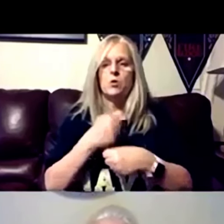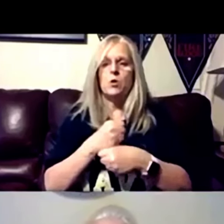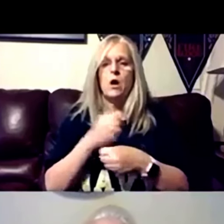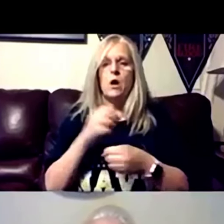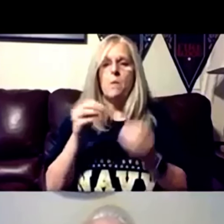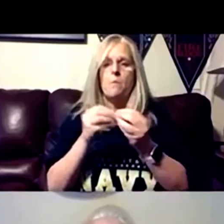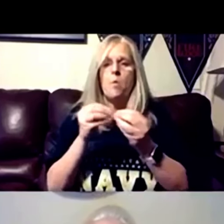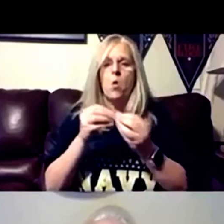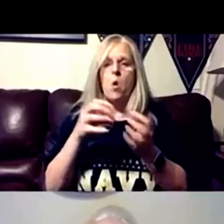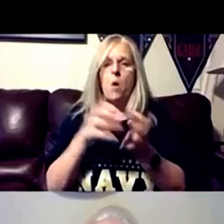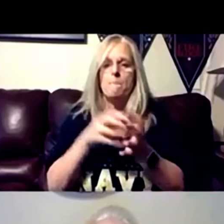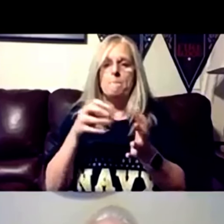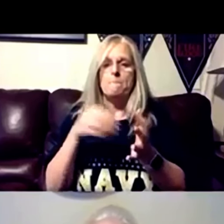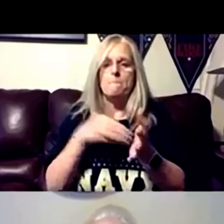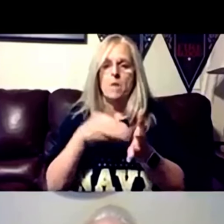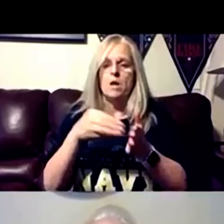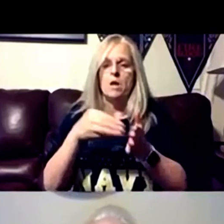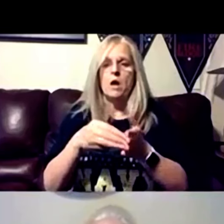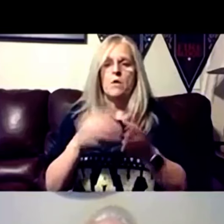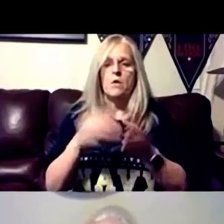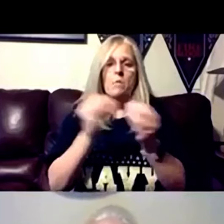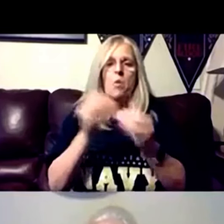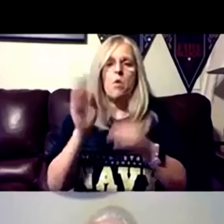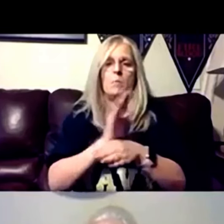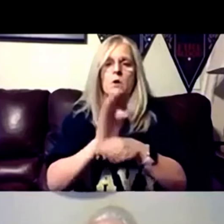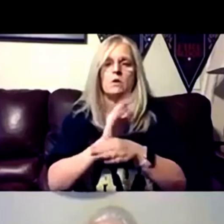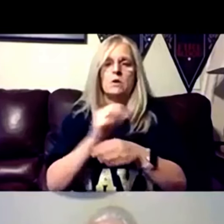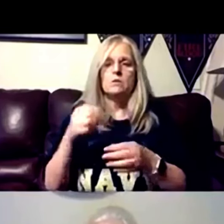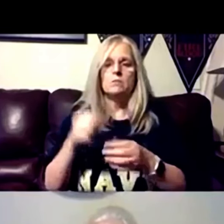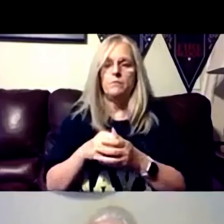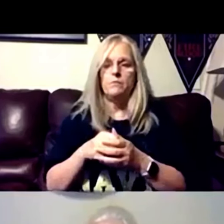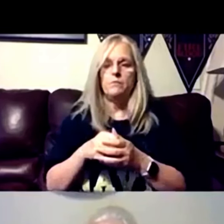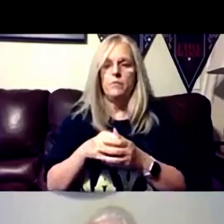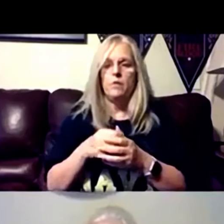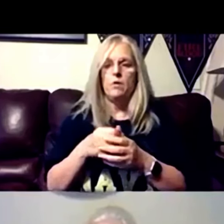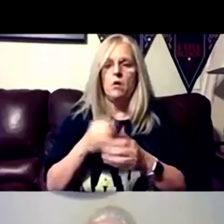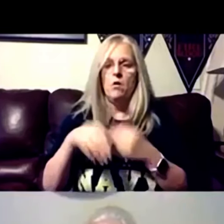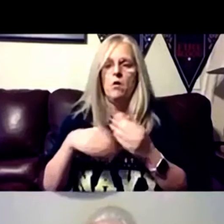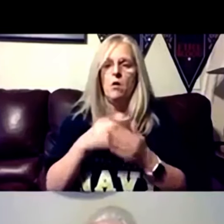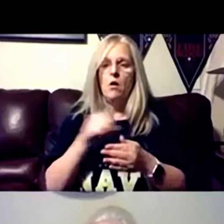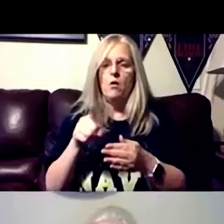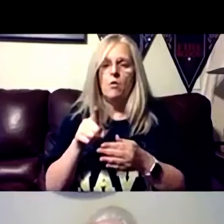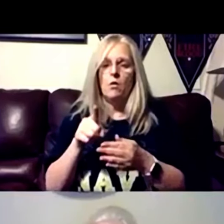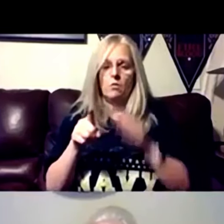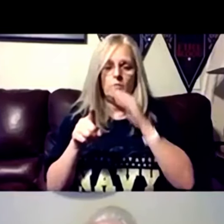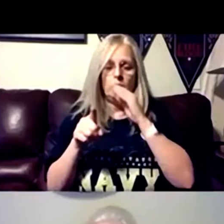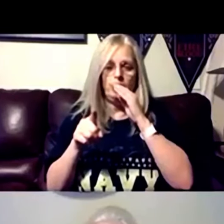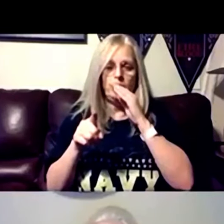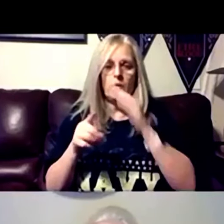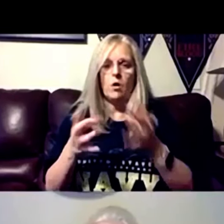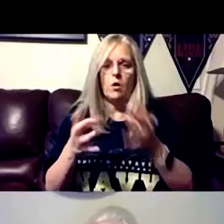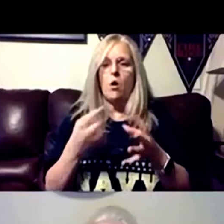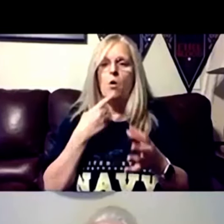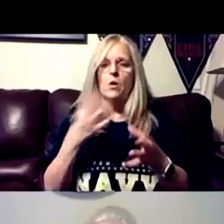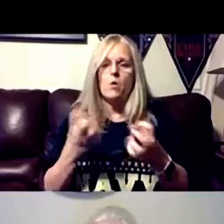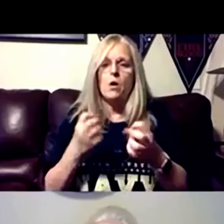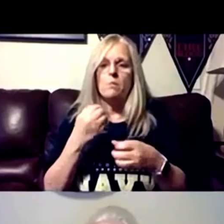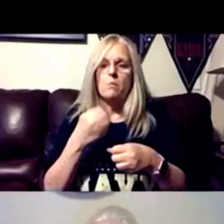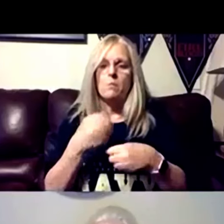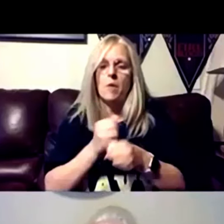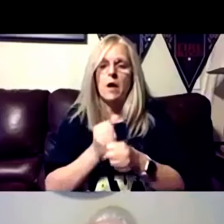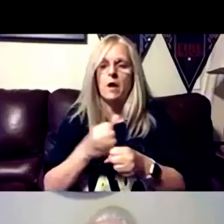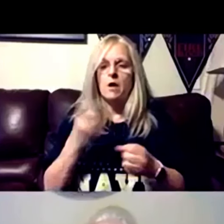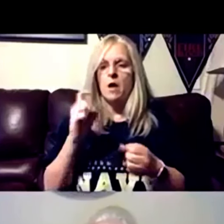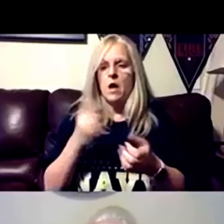millionaires than any other business, period. And for those who are only interested in making an extra $500 or an extra $1,000 a month, that's a